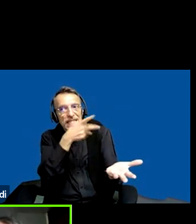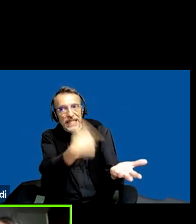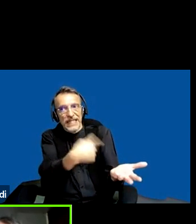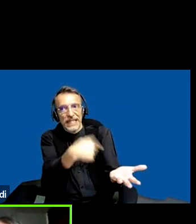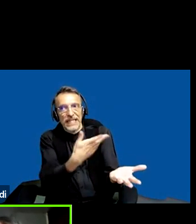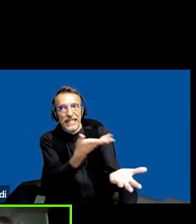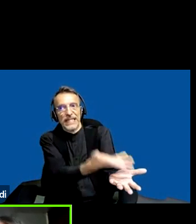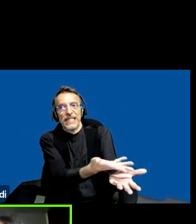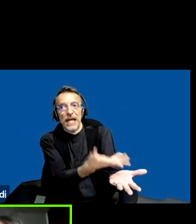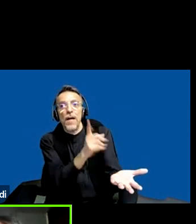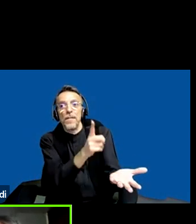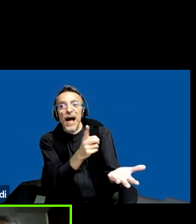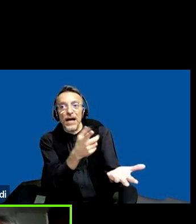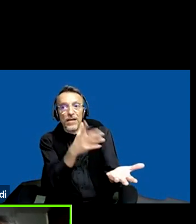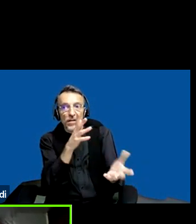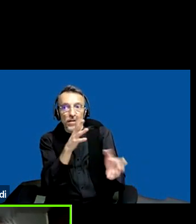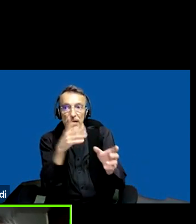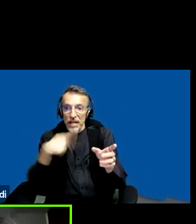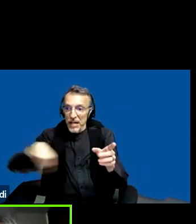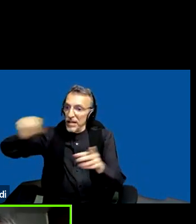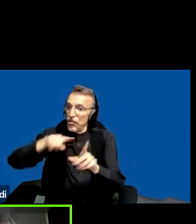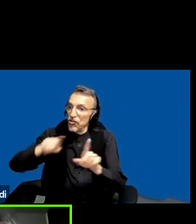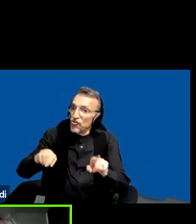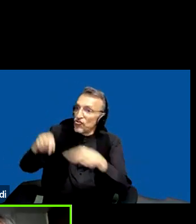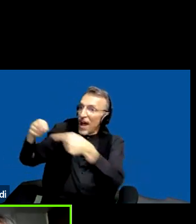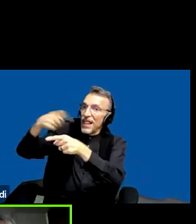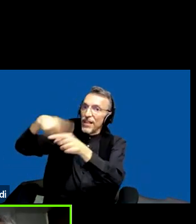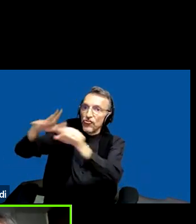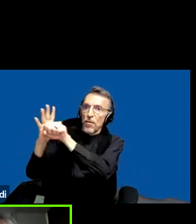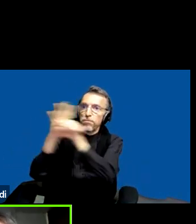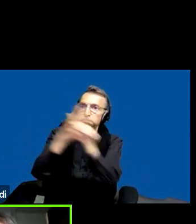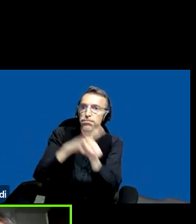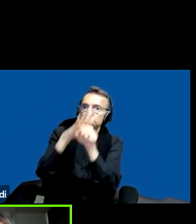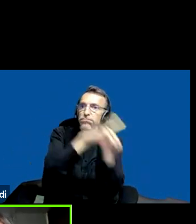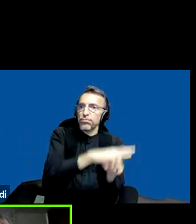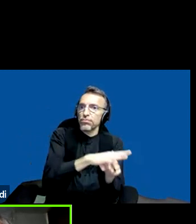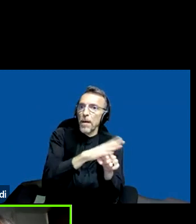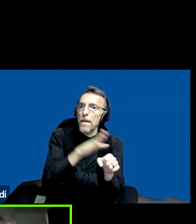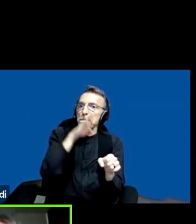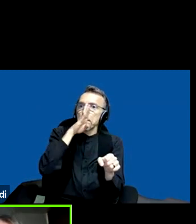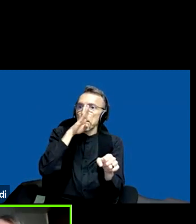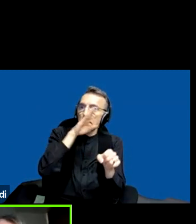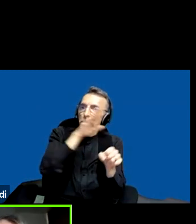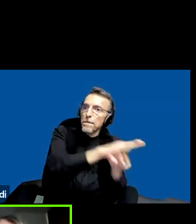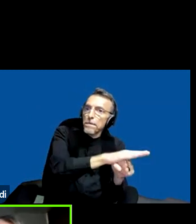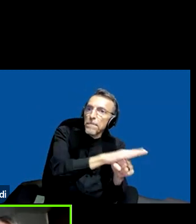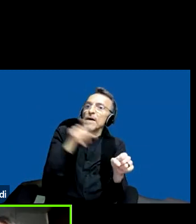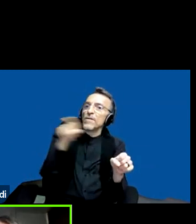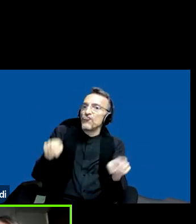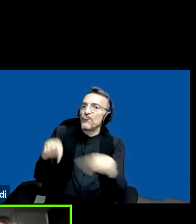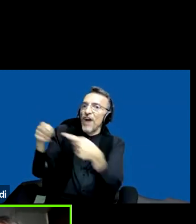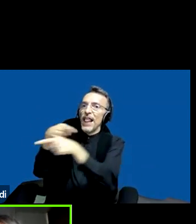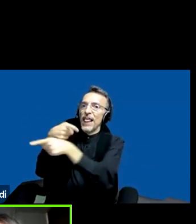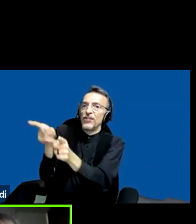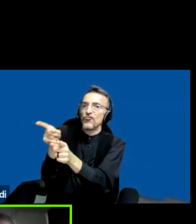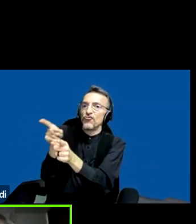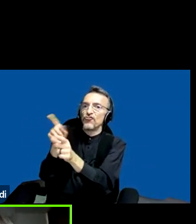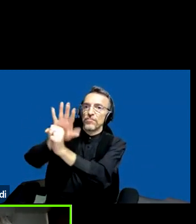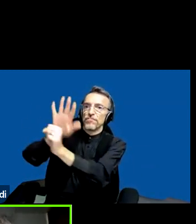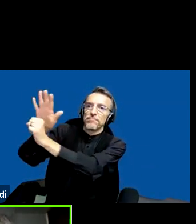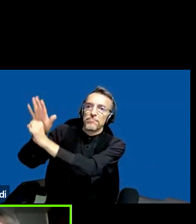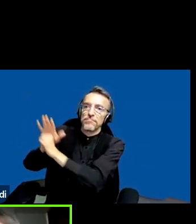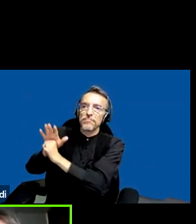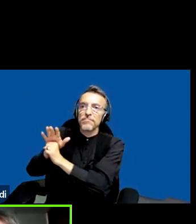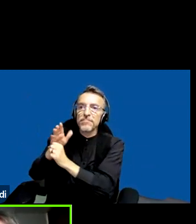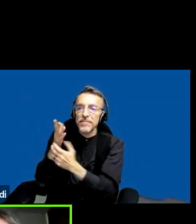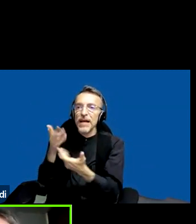challenging those forces that are suppressing voices and trying to use privilege, pivot privilege in that way. So challenging some of these global concentrations of power.